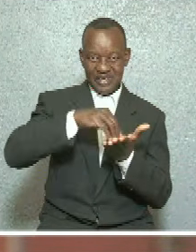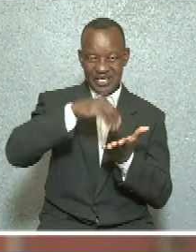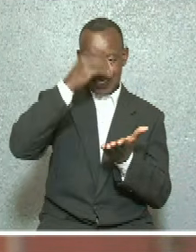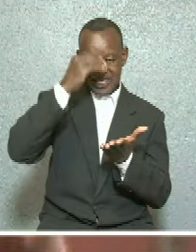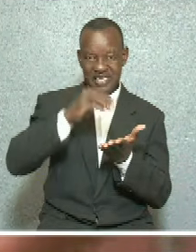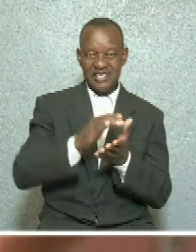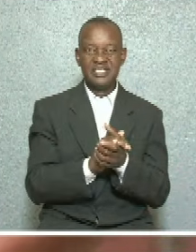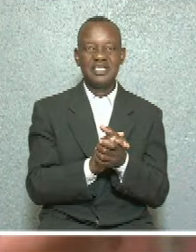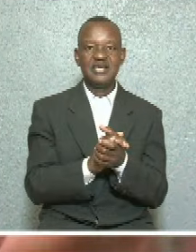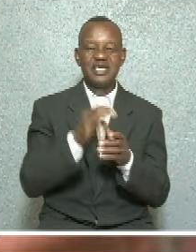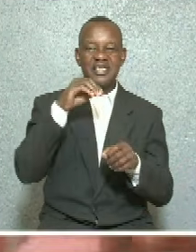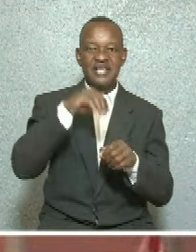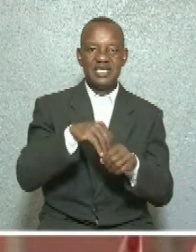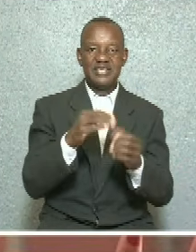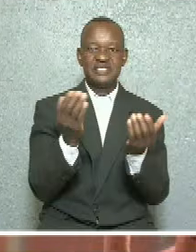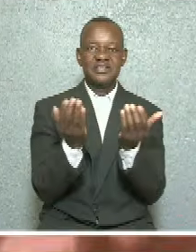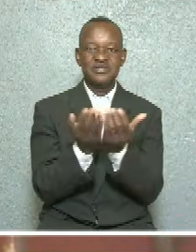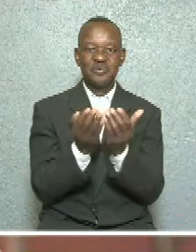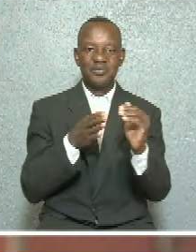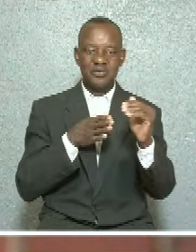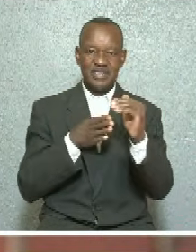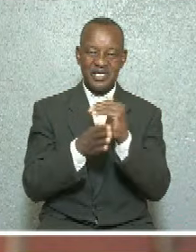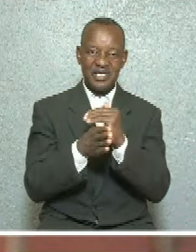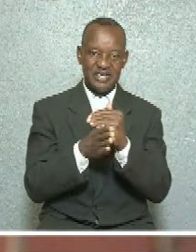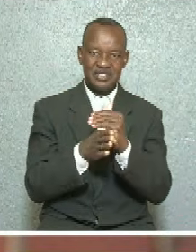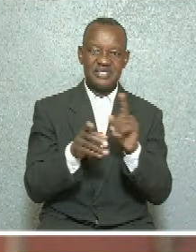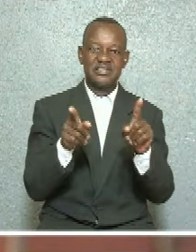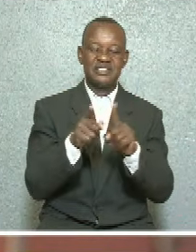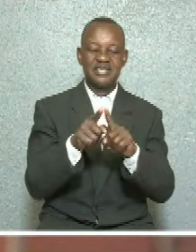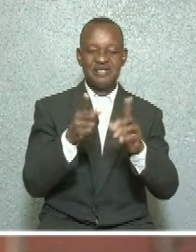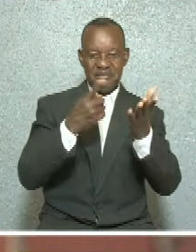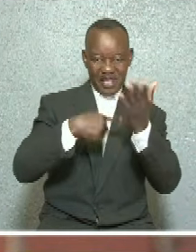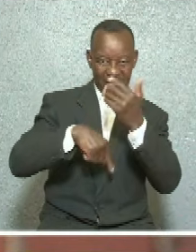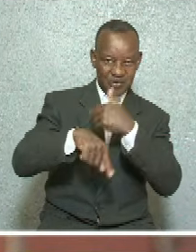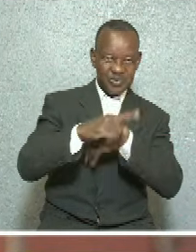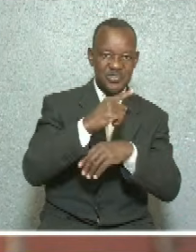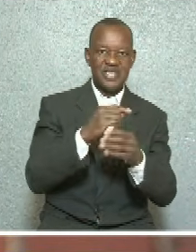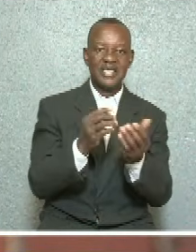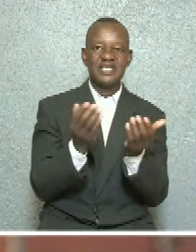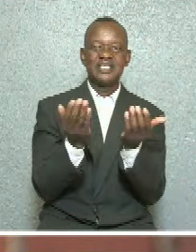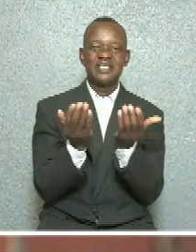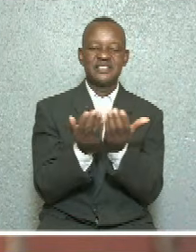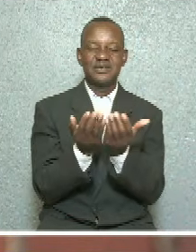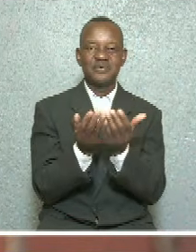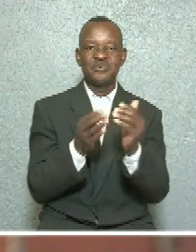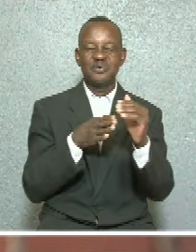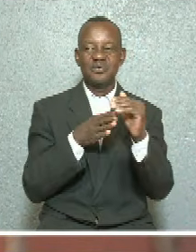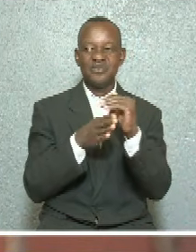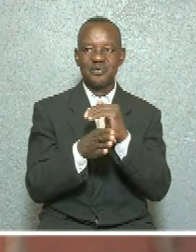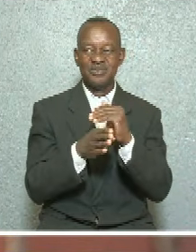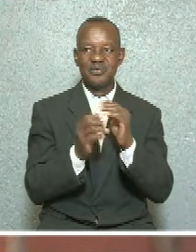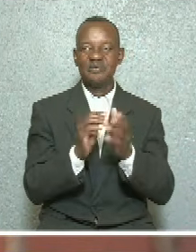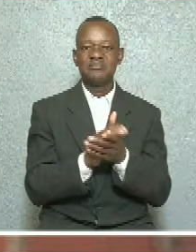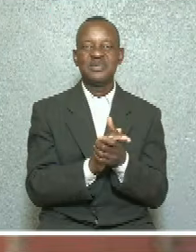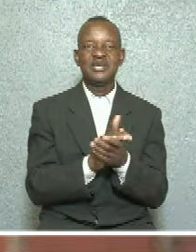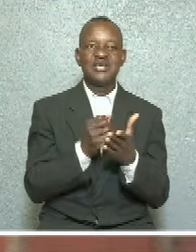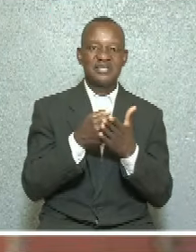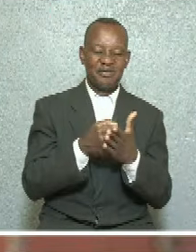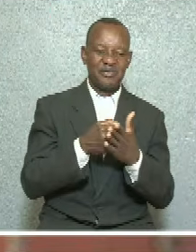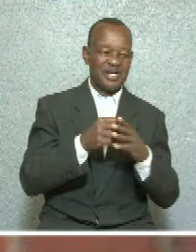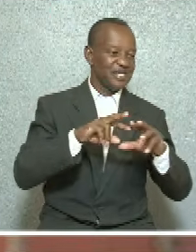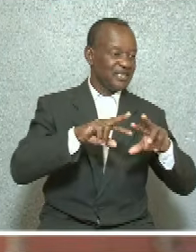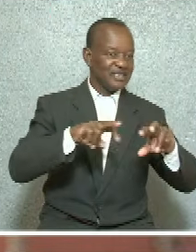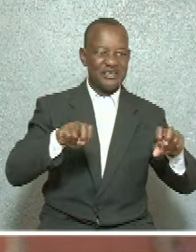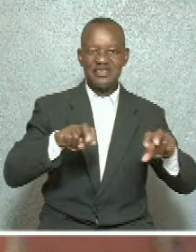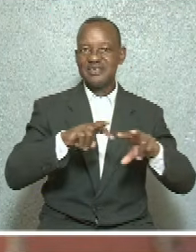at organizations like PAY, whether meeting new people, discovering new things, I always wanted